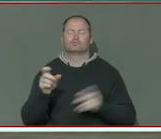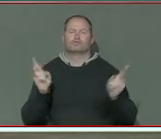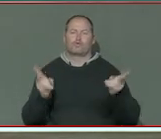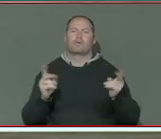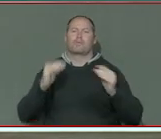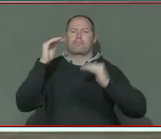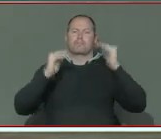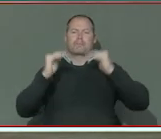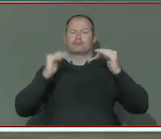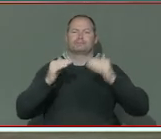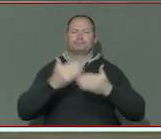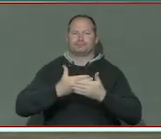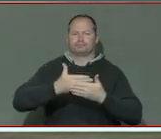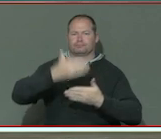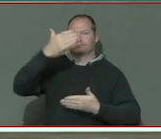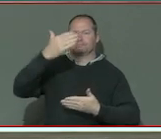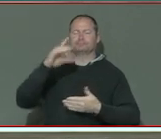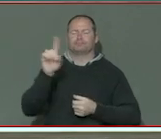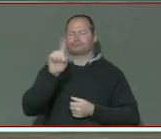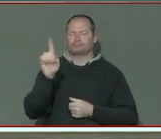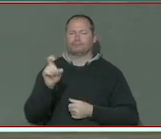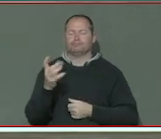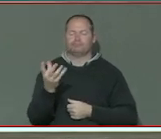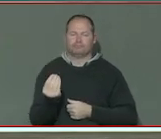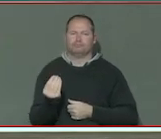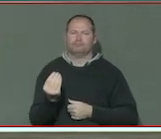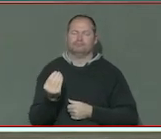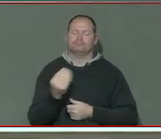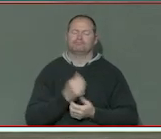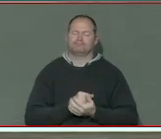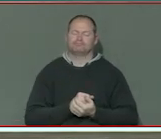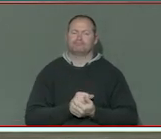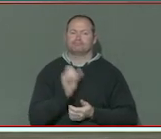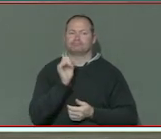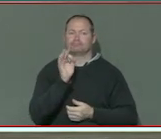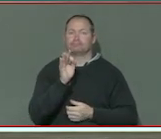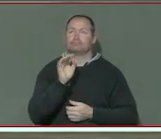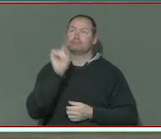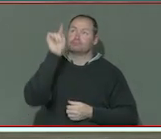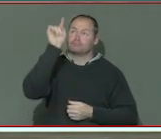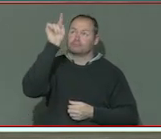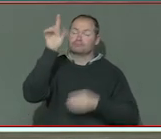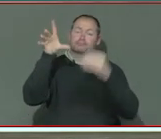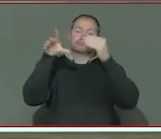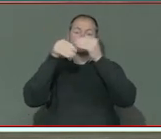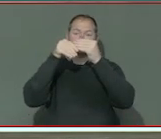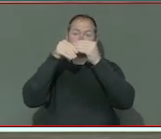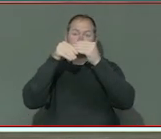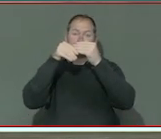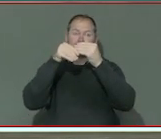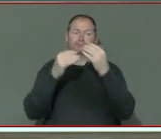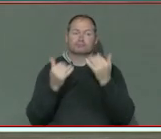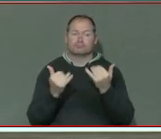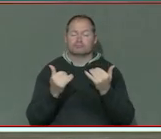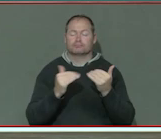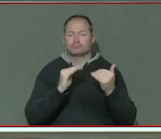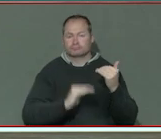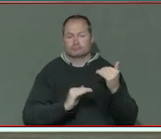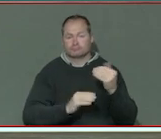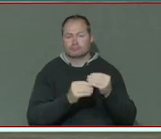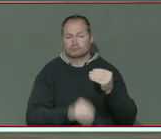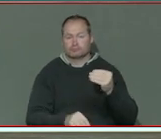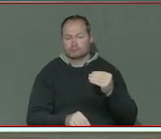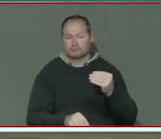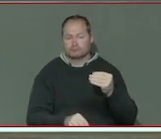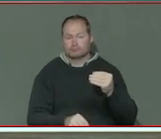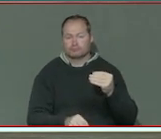debtors must be, with a credit balance, must be transferred. If I add it in the top part of my balance sheet and I subtract it in the bottom part, my balance sheet